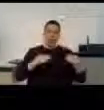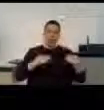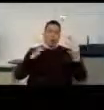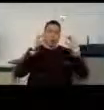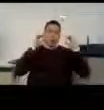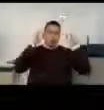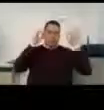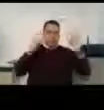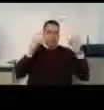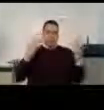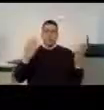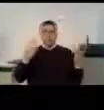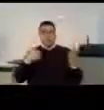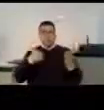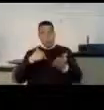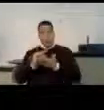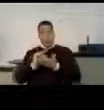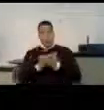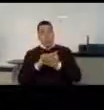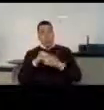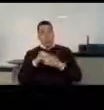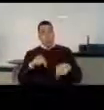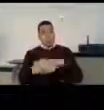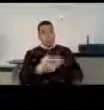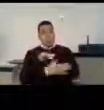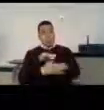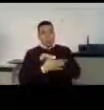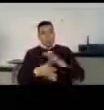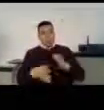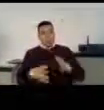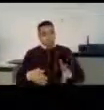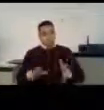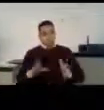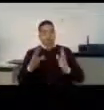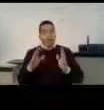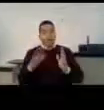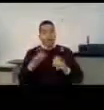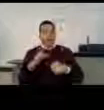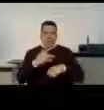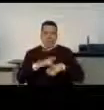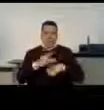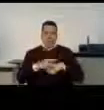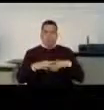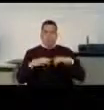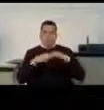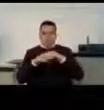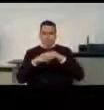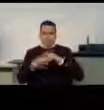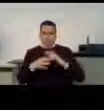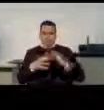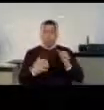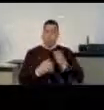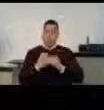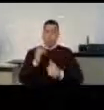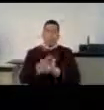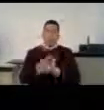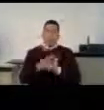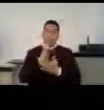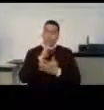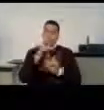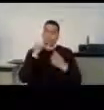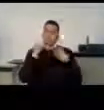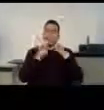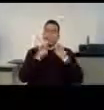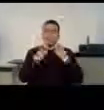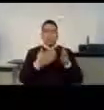be thinking about higher education. We have laws in our country that do make that available and accessible, and as I said, most schools are